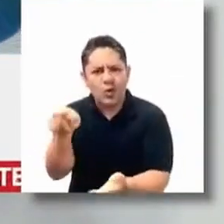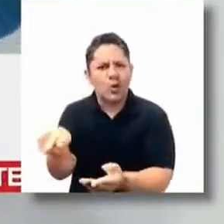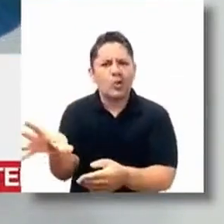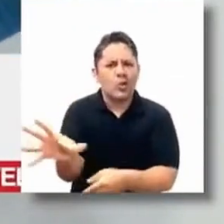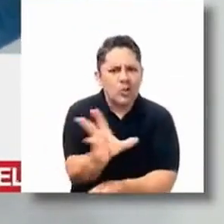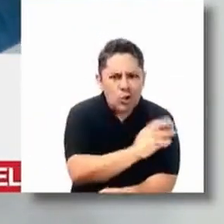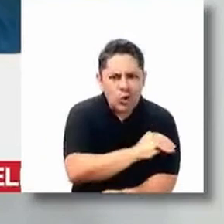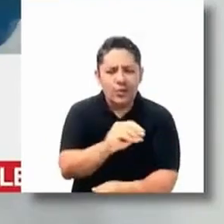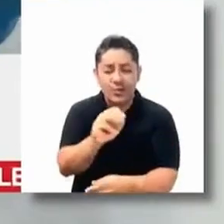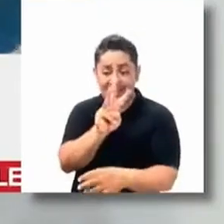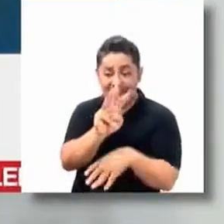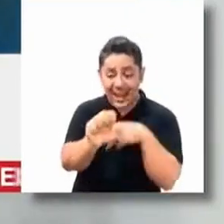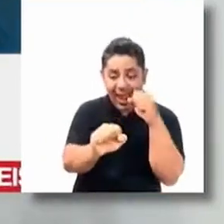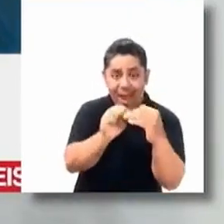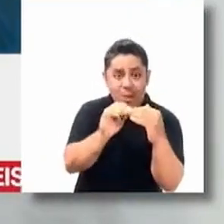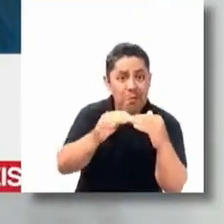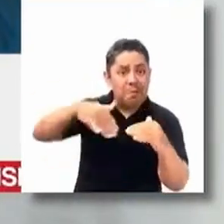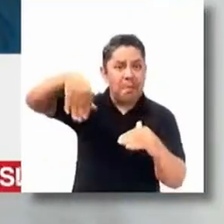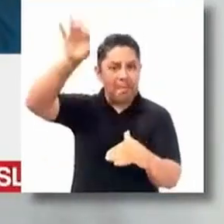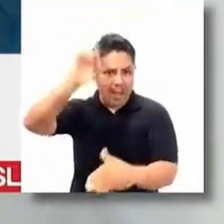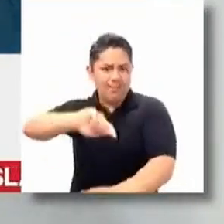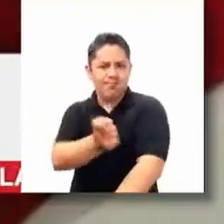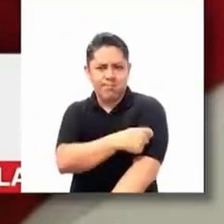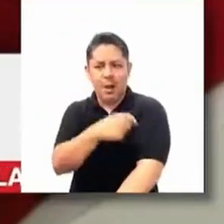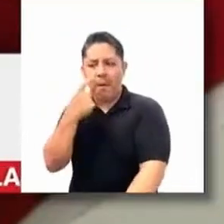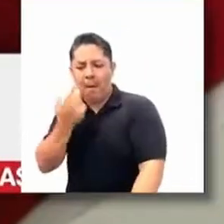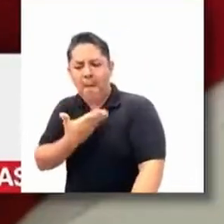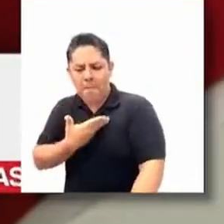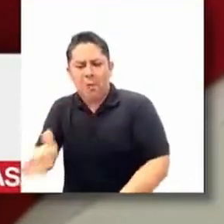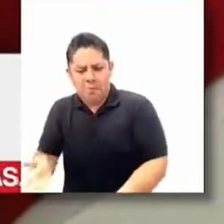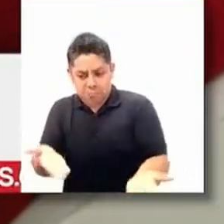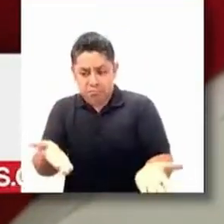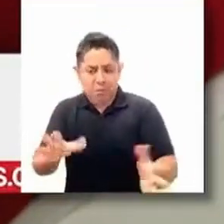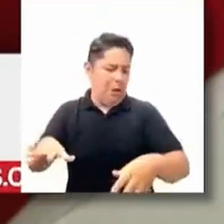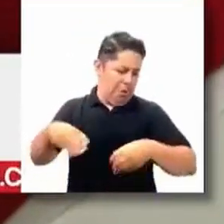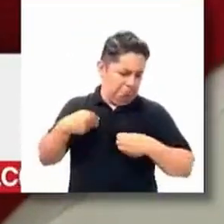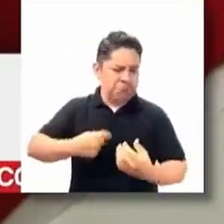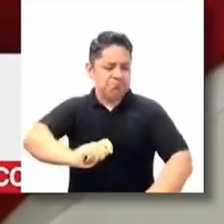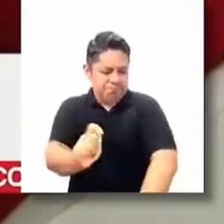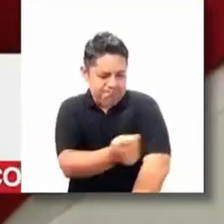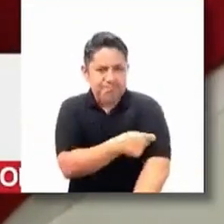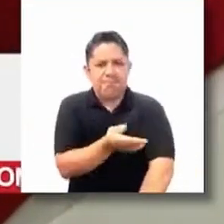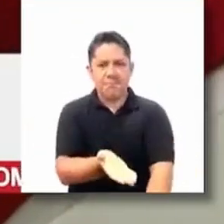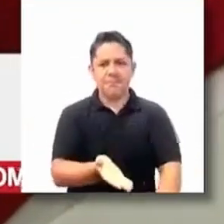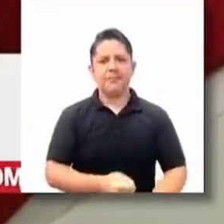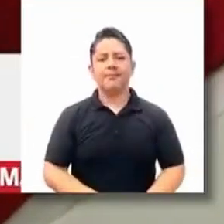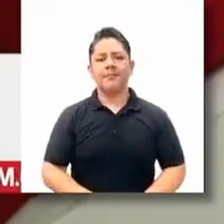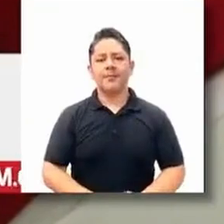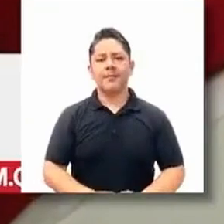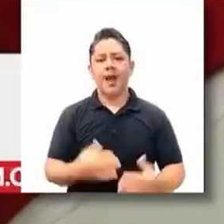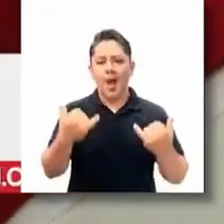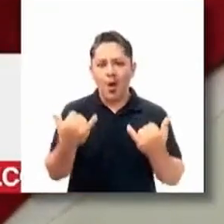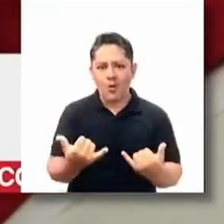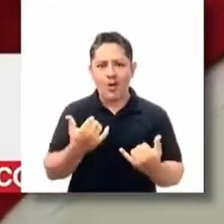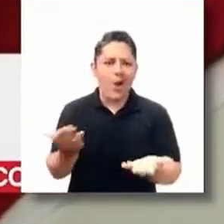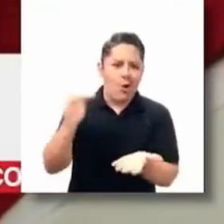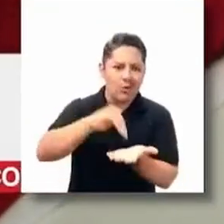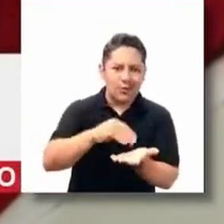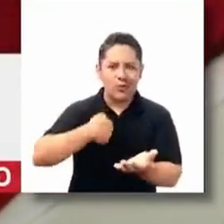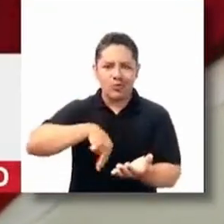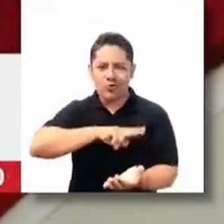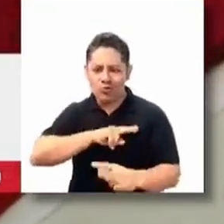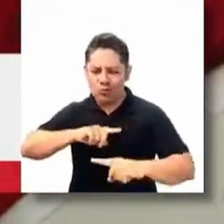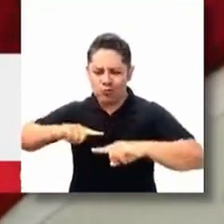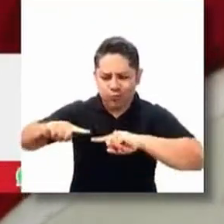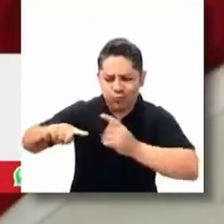implemented immunization campaigns inside the educational institutions to all children from 3 years of age and older who